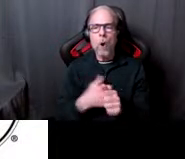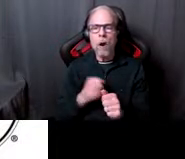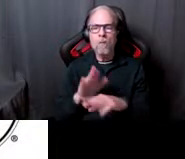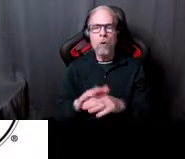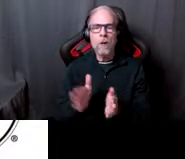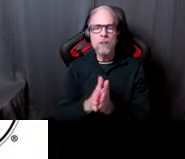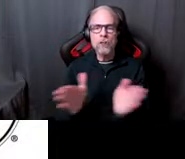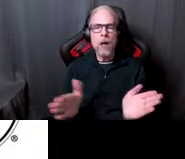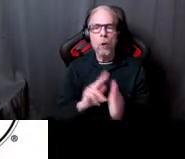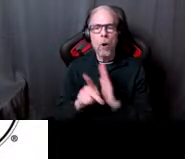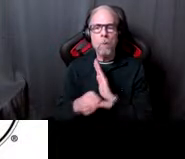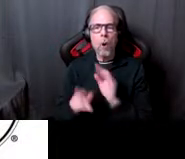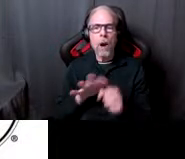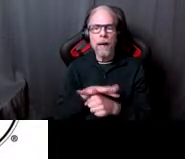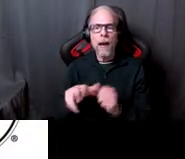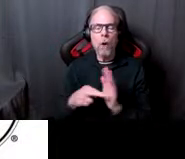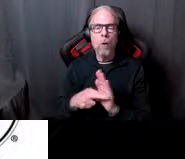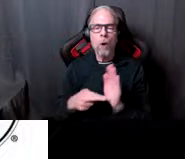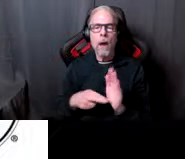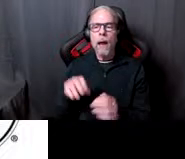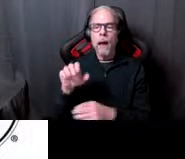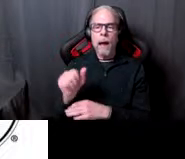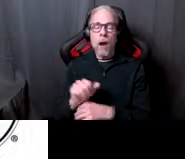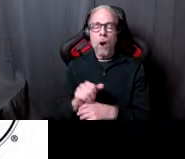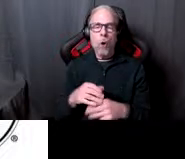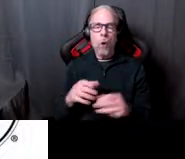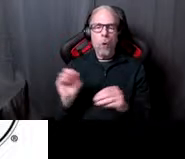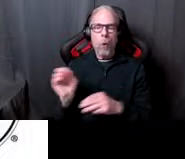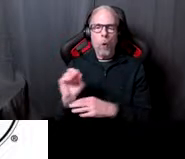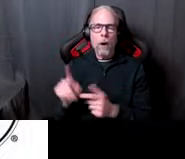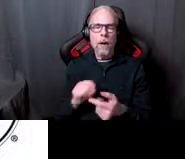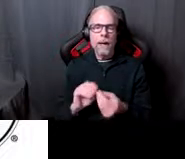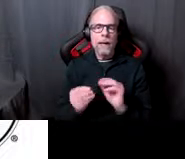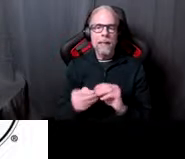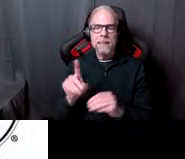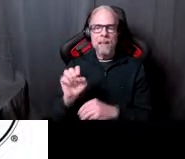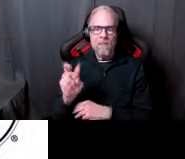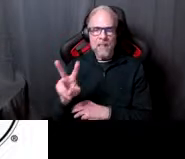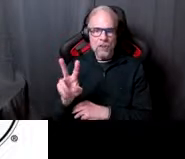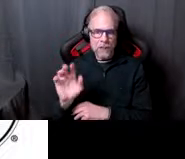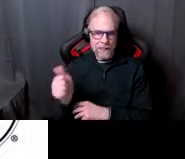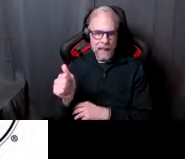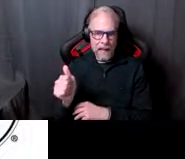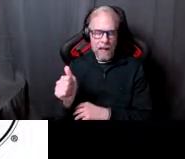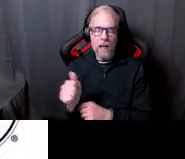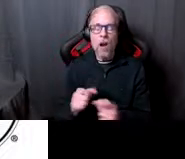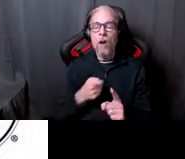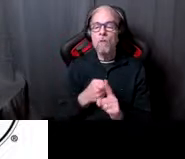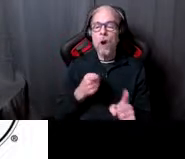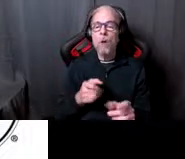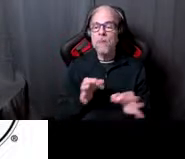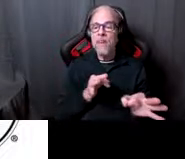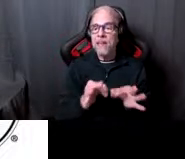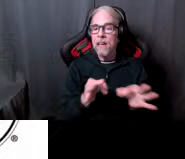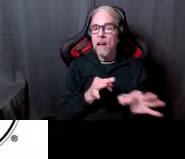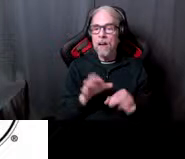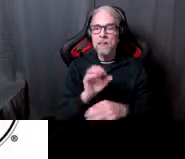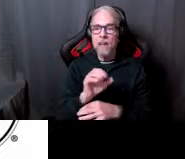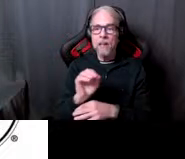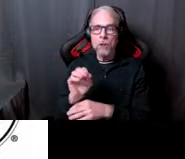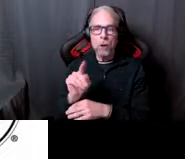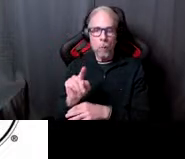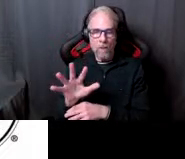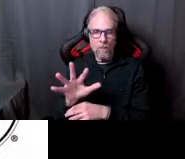rules. Oregon Administrative Rule 736, Division 10. From the definitions of